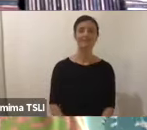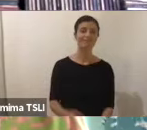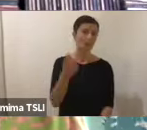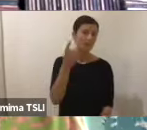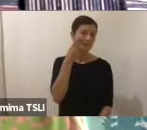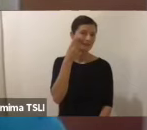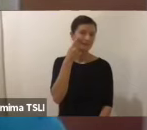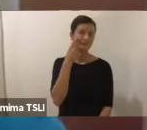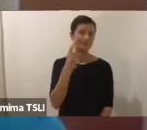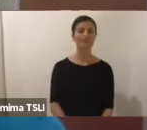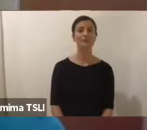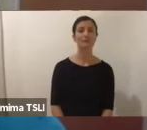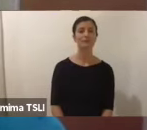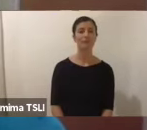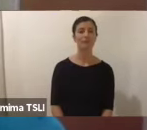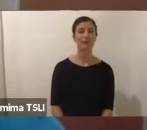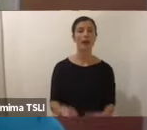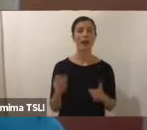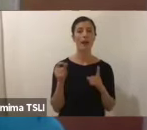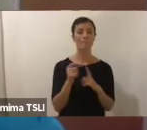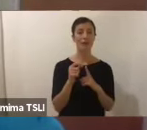parami what next